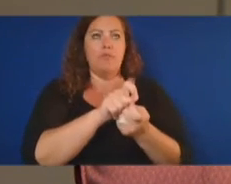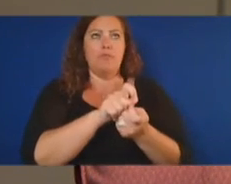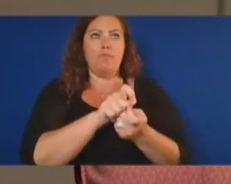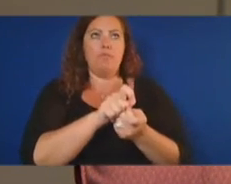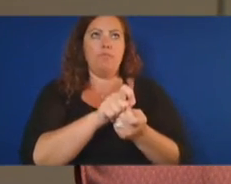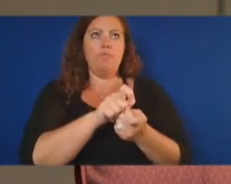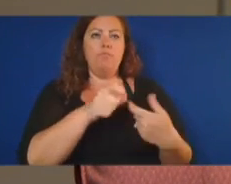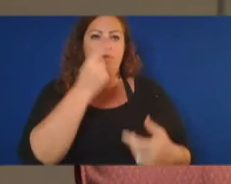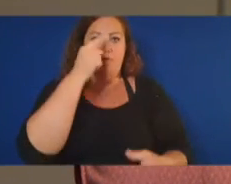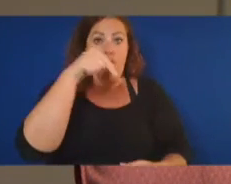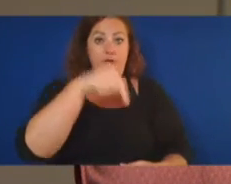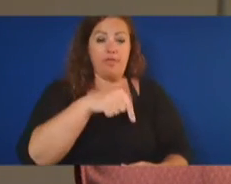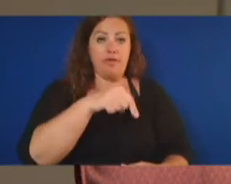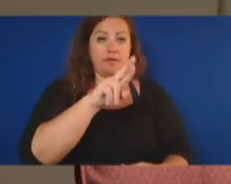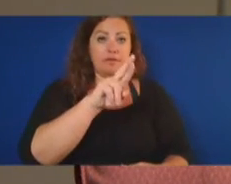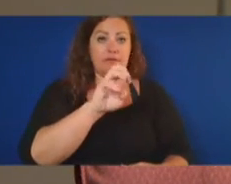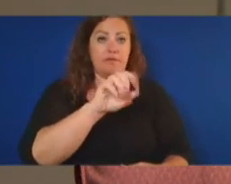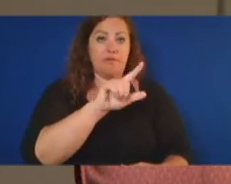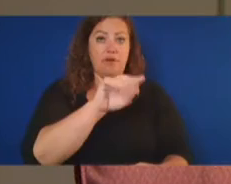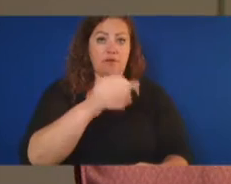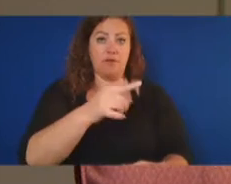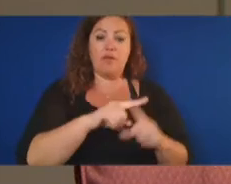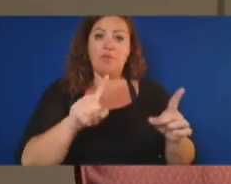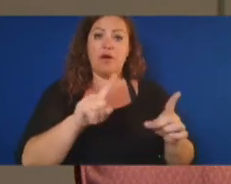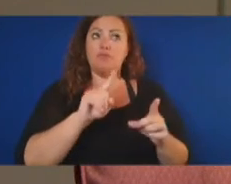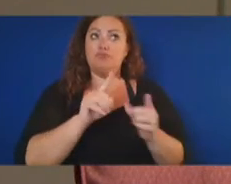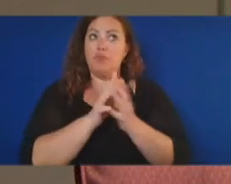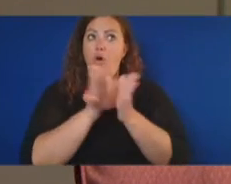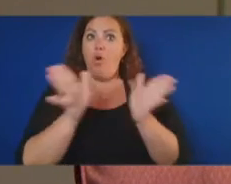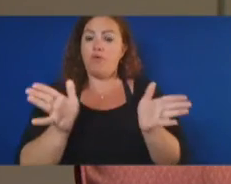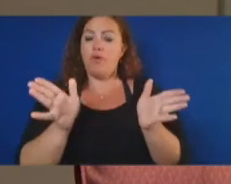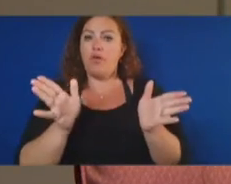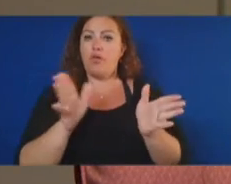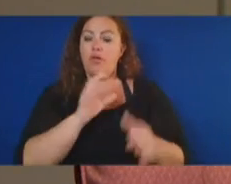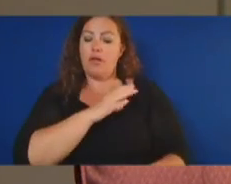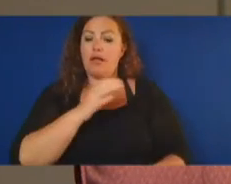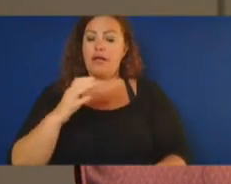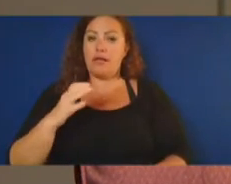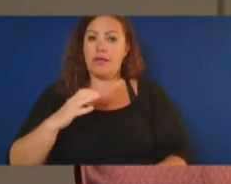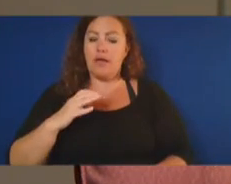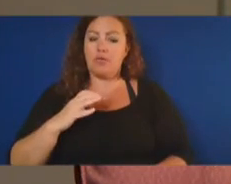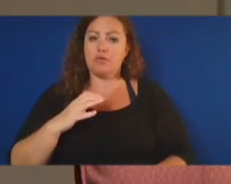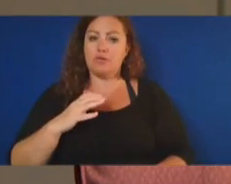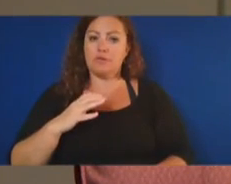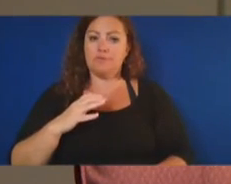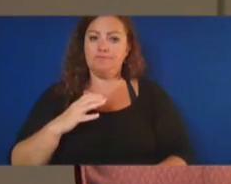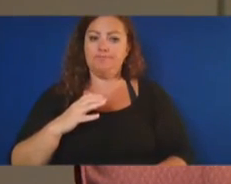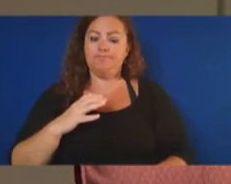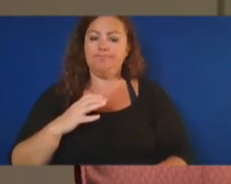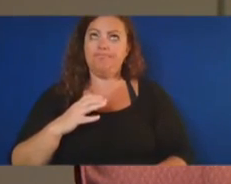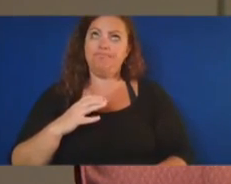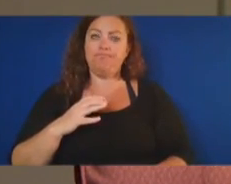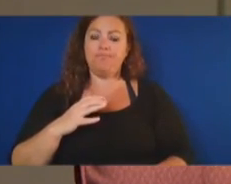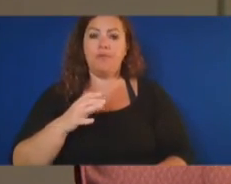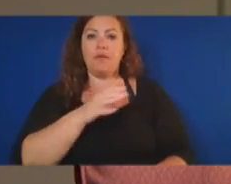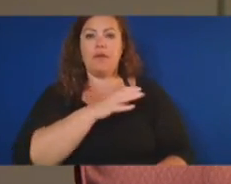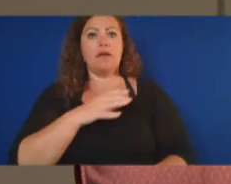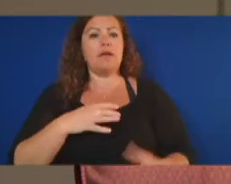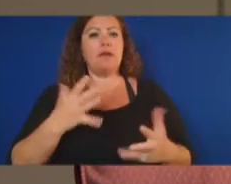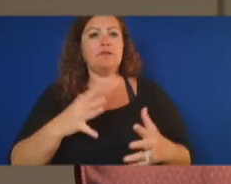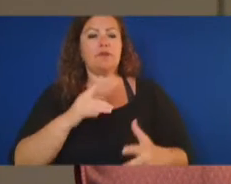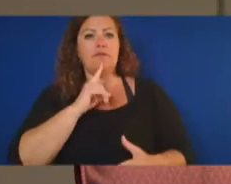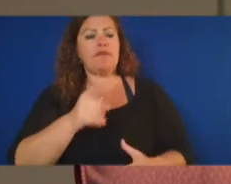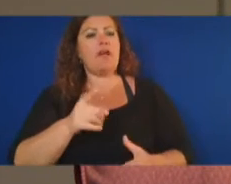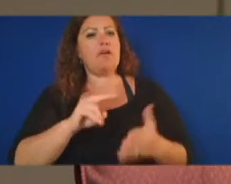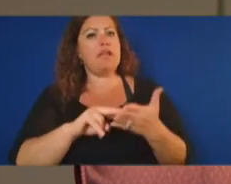for this resoning but just as a whole I think Council um Council has been very intentional